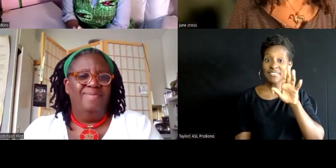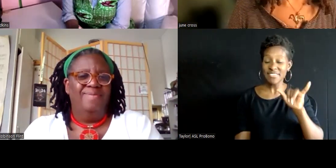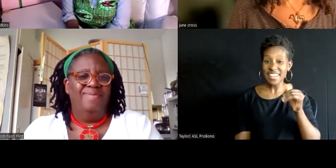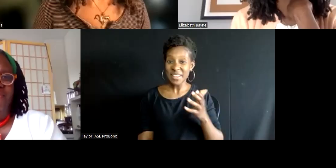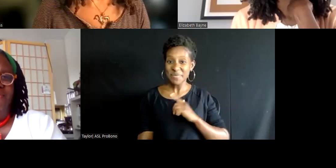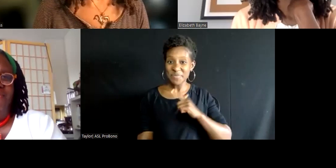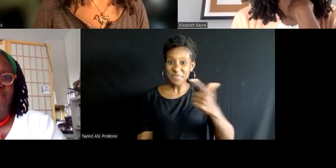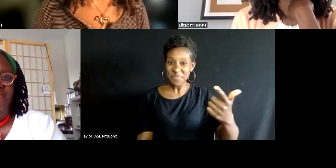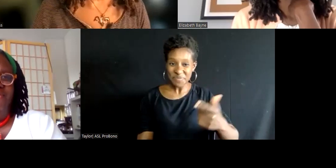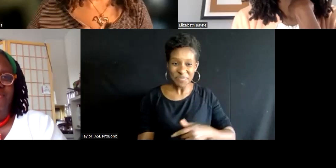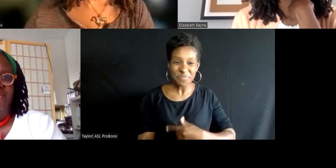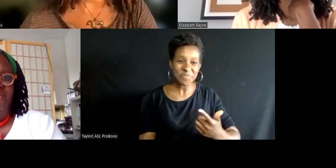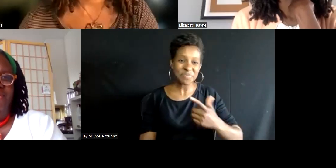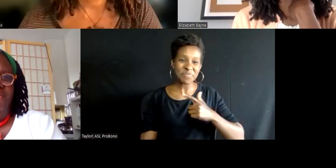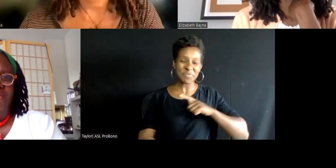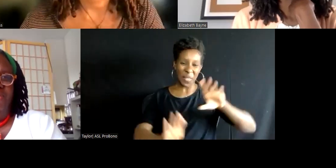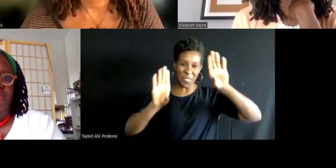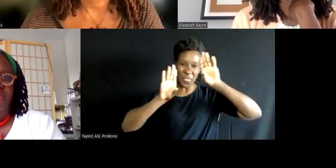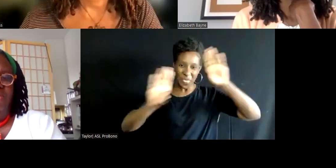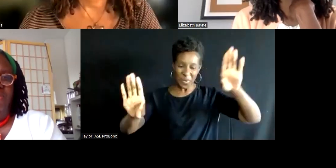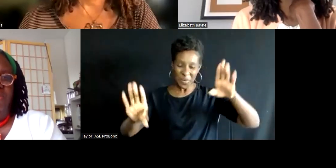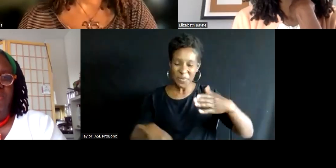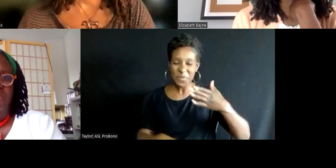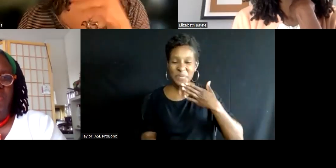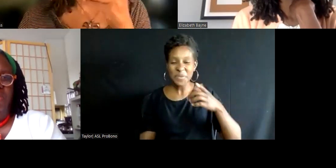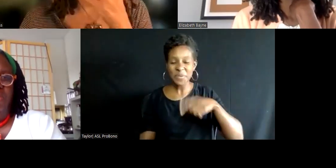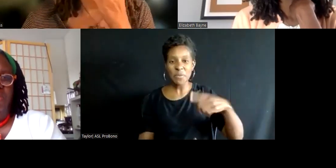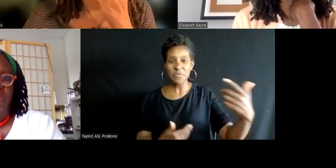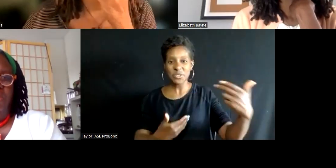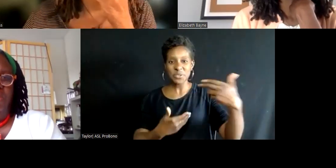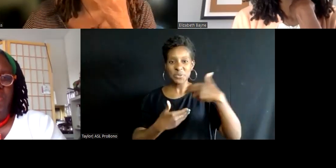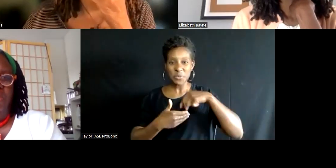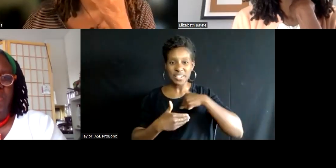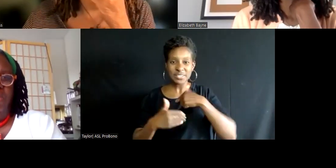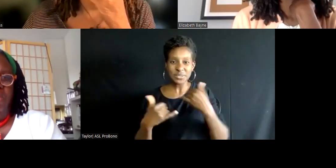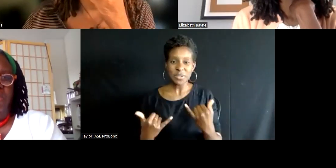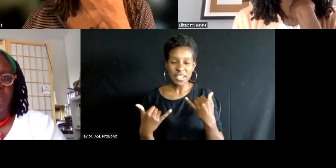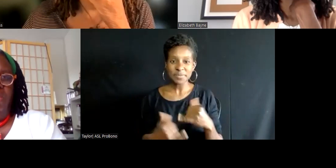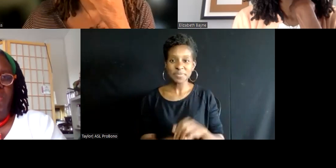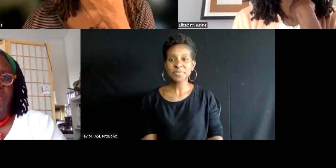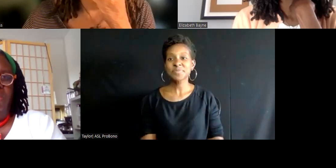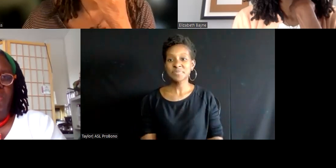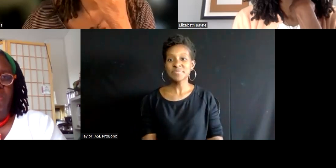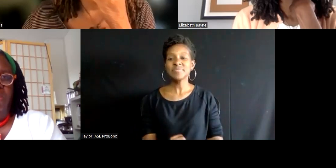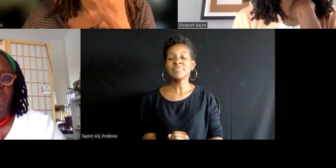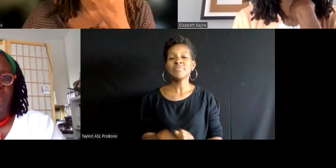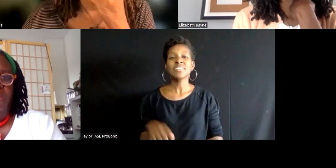Hello, thank you all for coming. Keisha, IDA, thank you so much